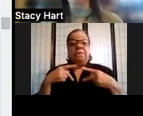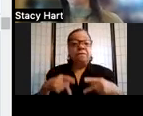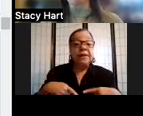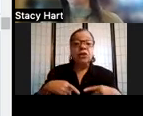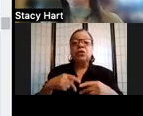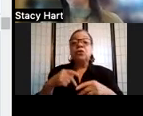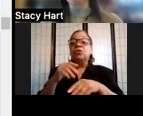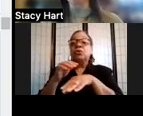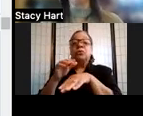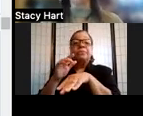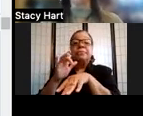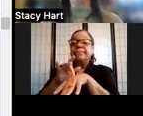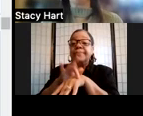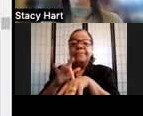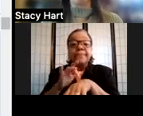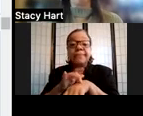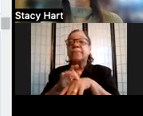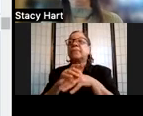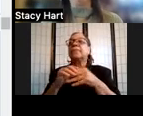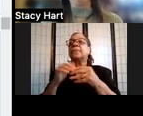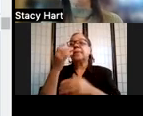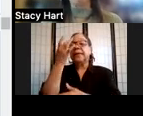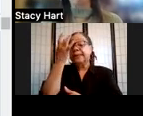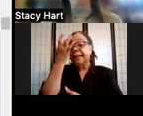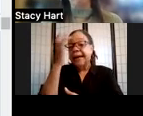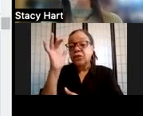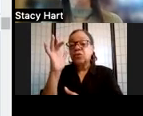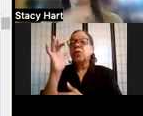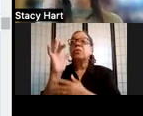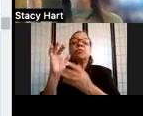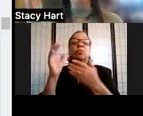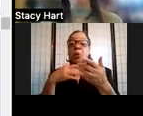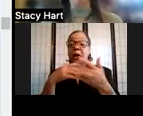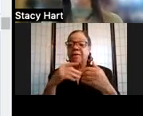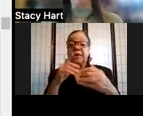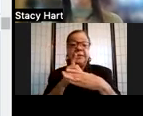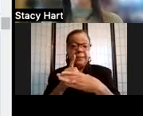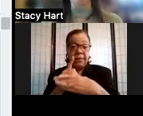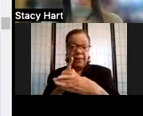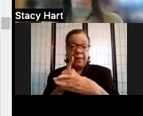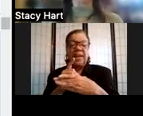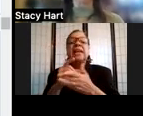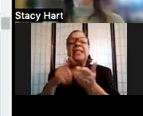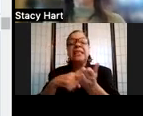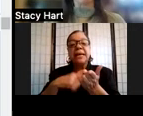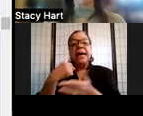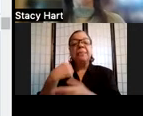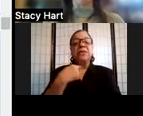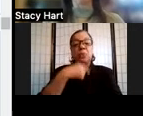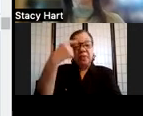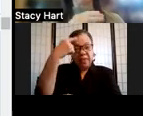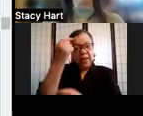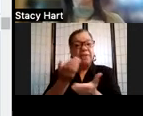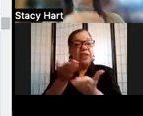sensory, intellectually, etc. Too often we think of a service